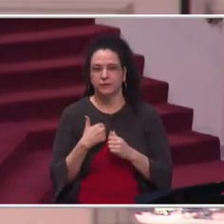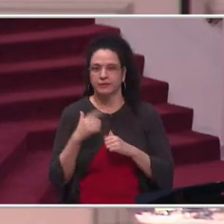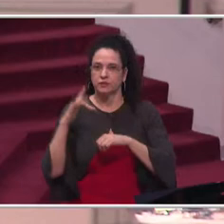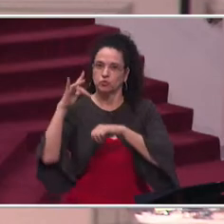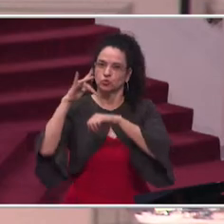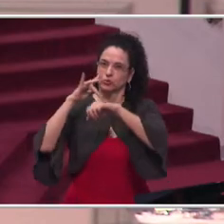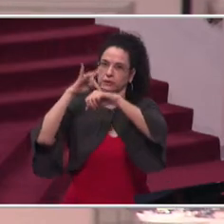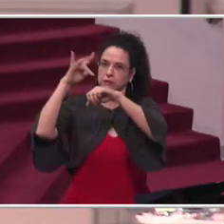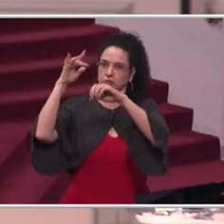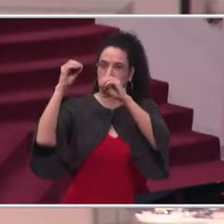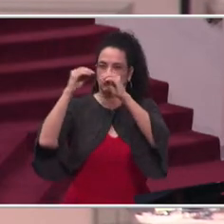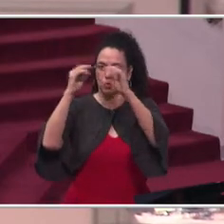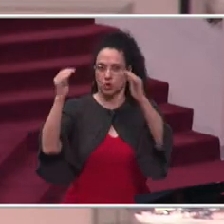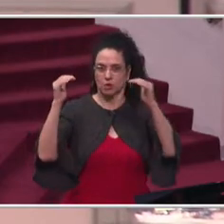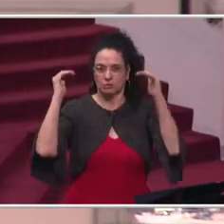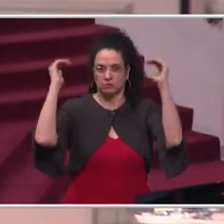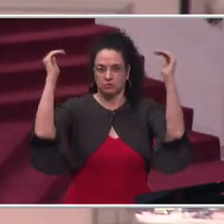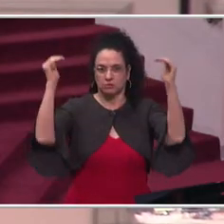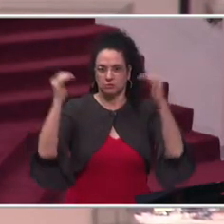higher.